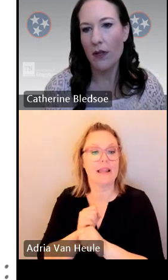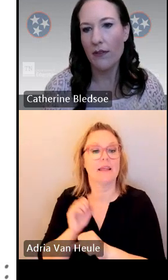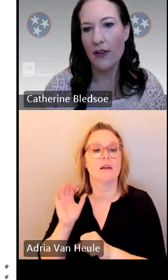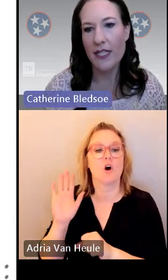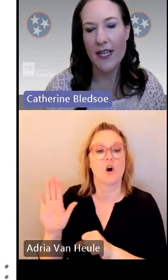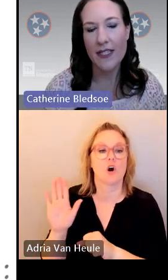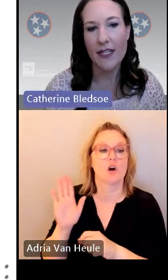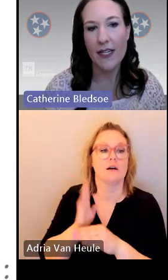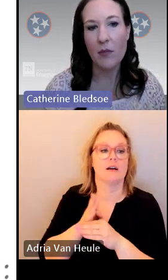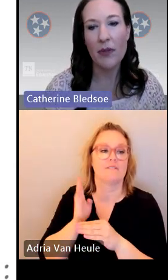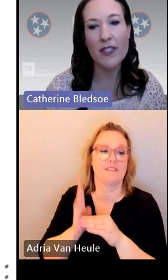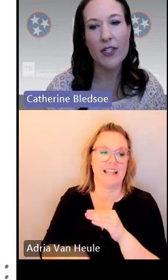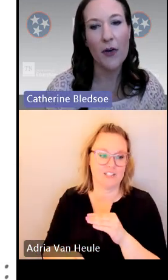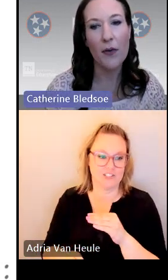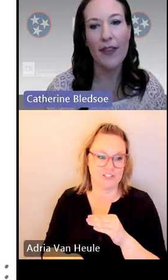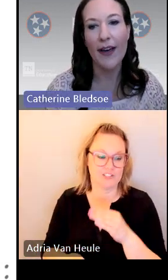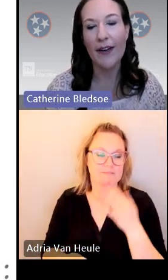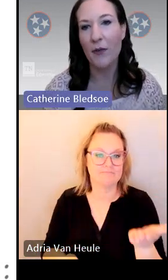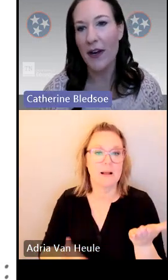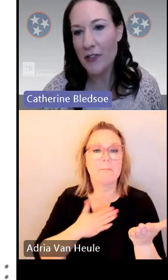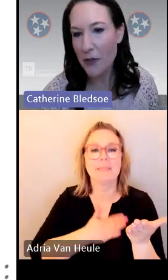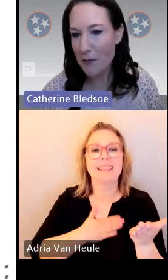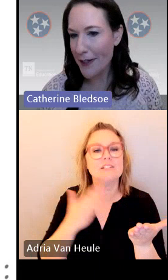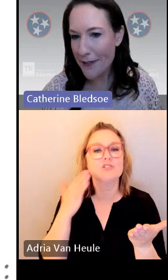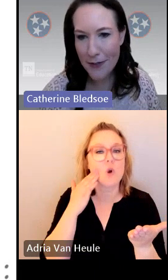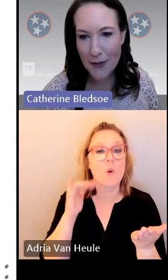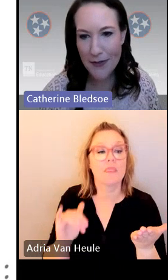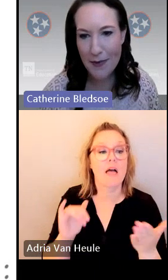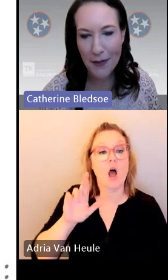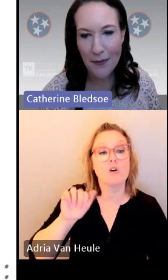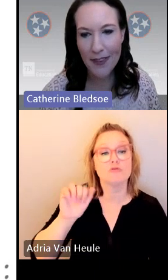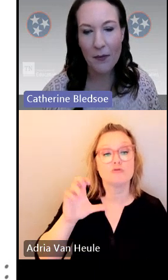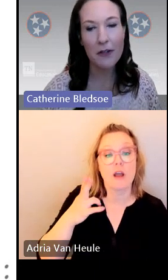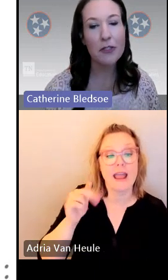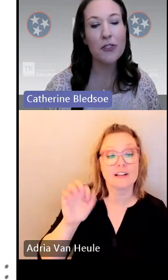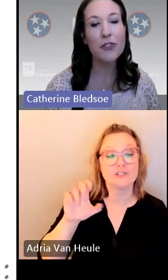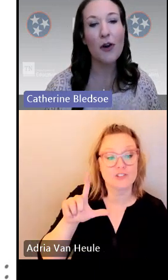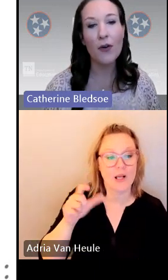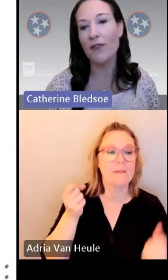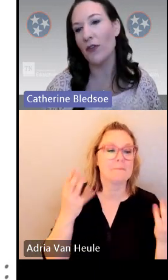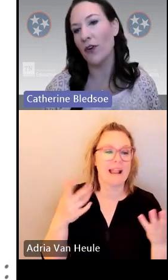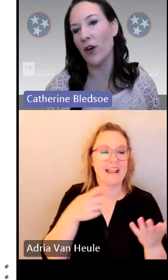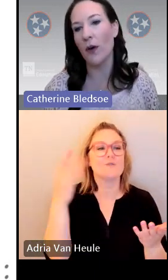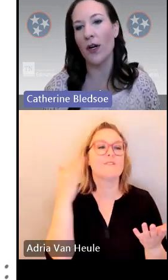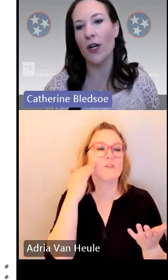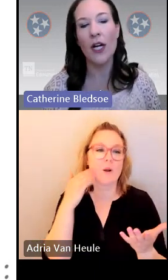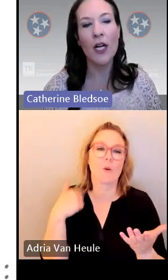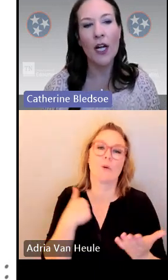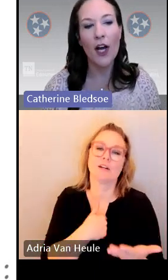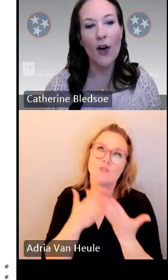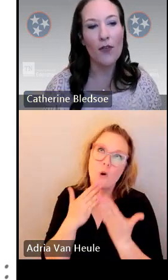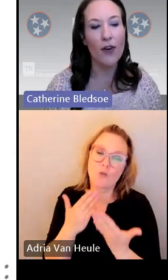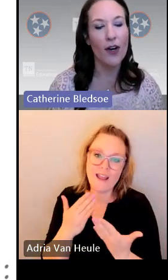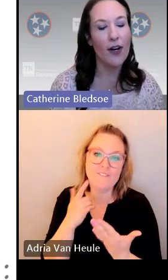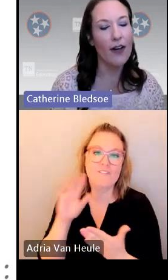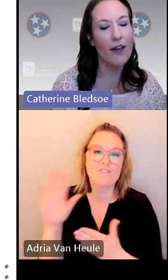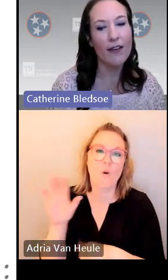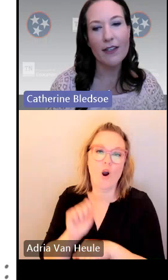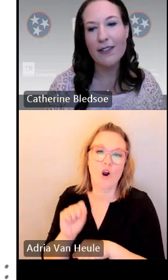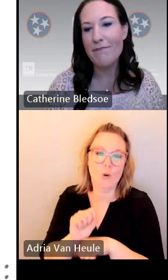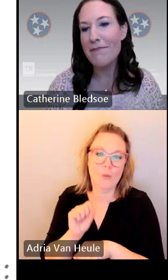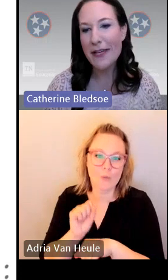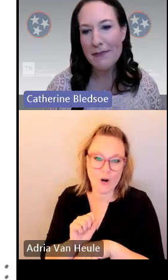away. Fantastic. And please know that Rachel, many of you are familiar with, and we are so grateful for her work